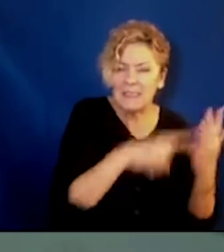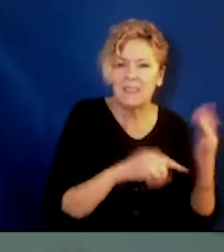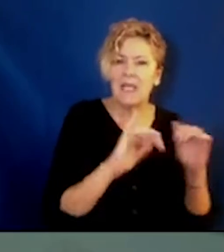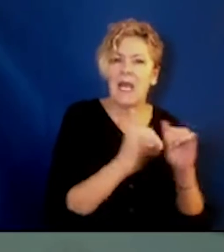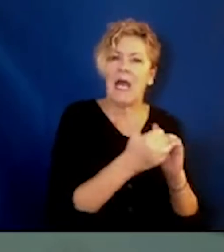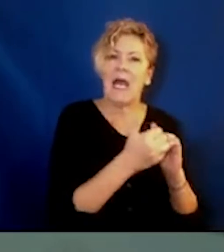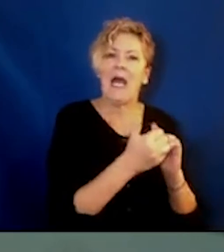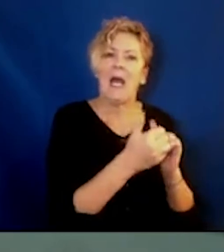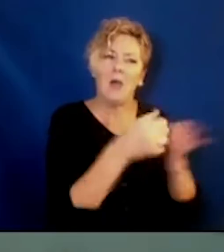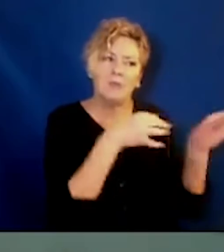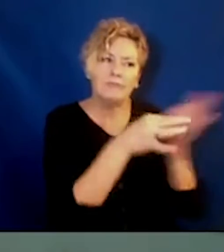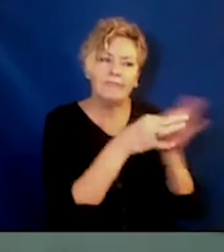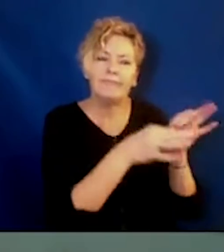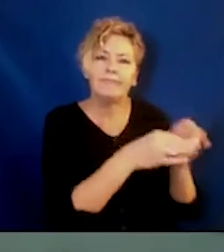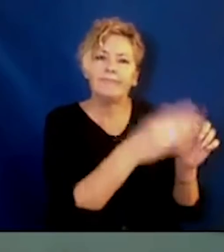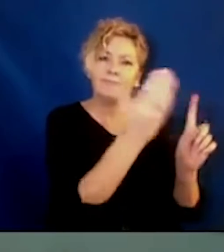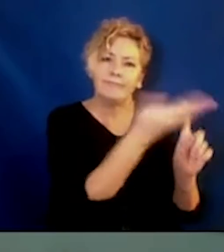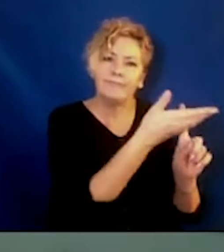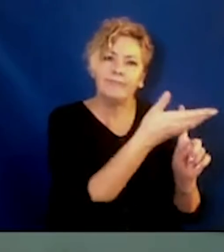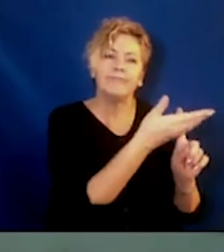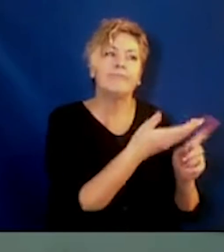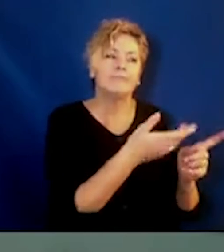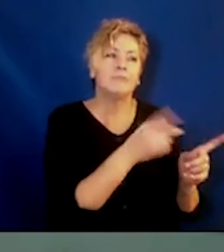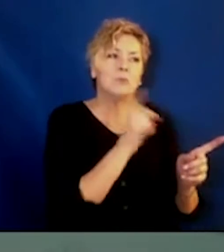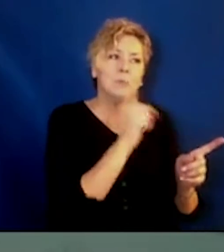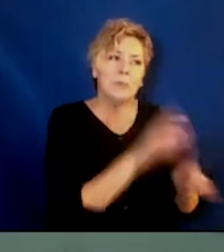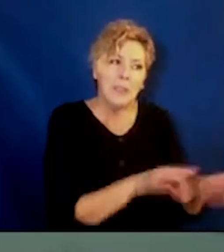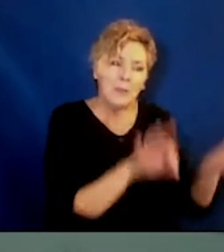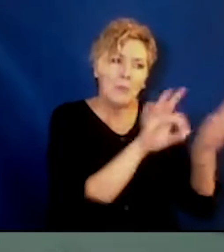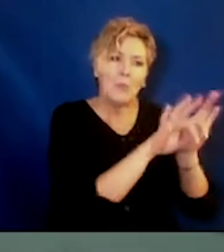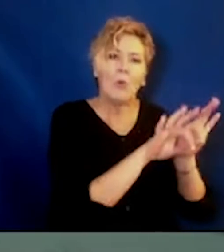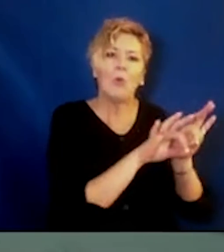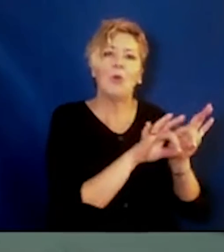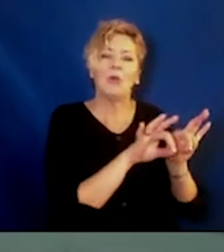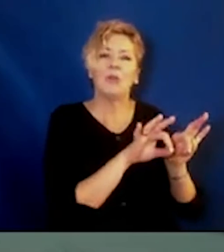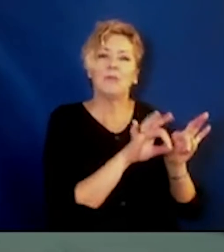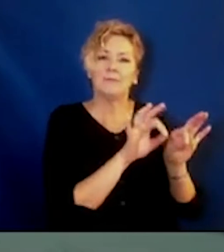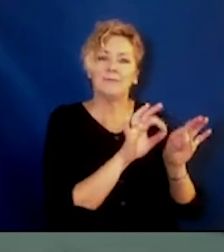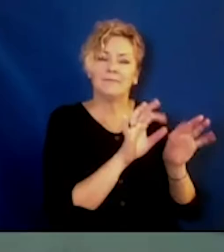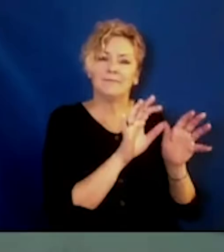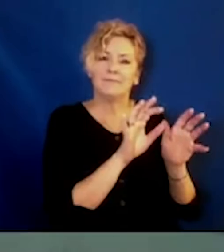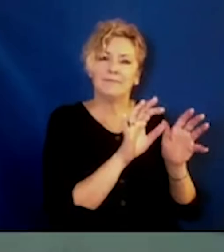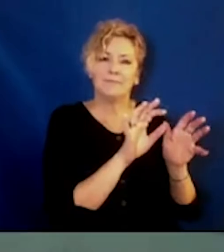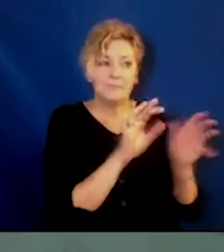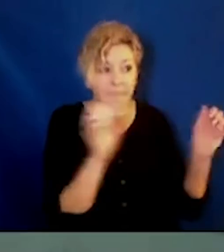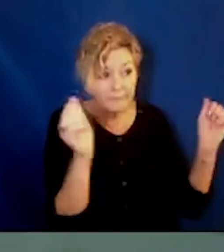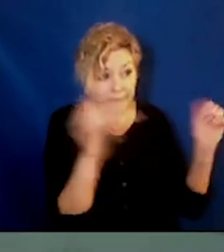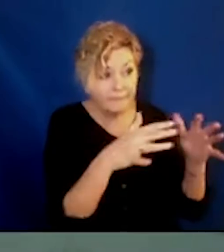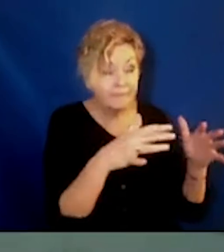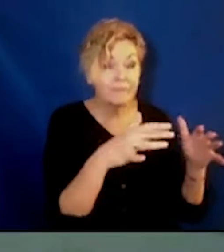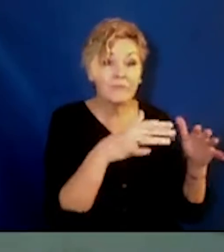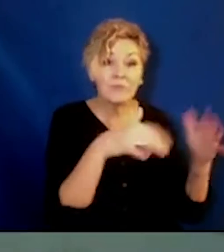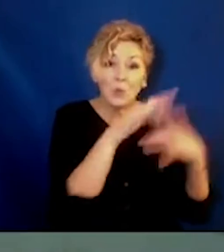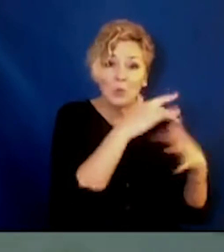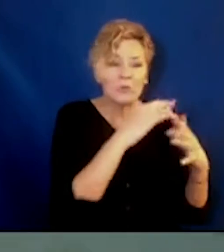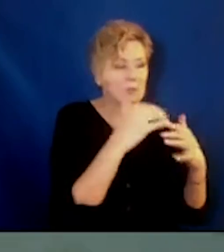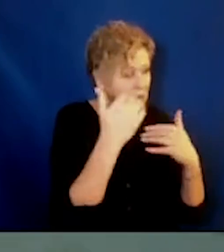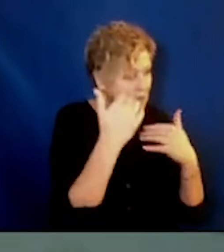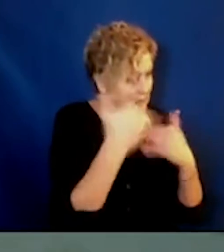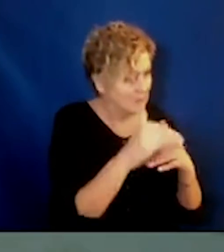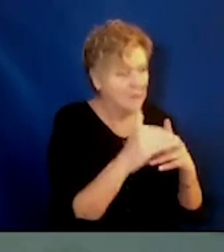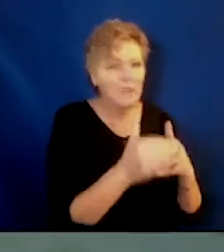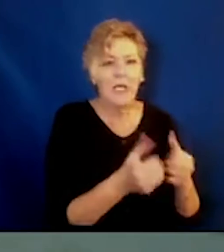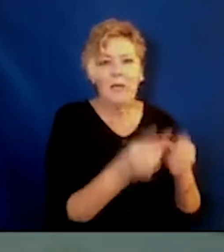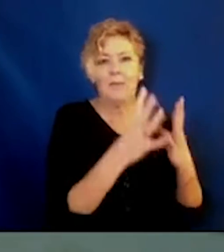so. So I think it's a really good question and a really good goal. It's something that we are developing a proactive communication strategy